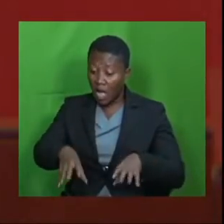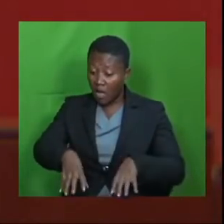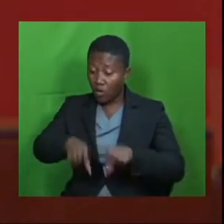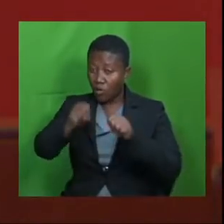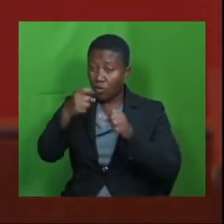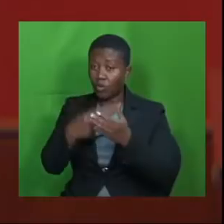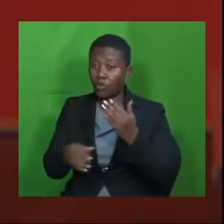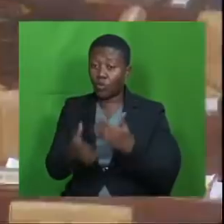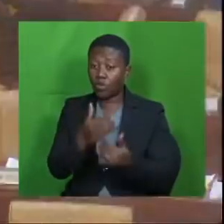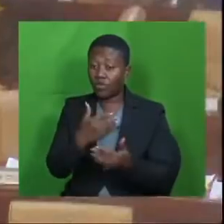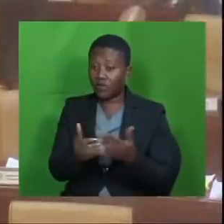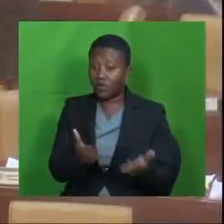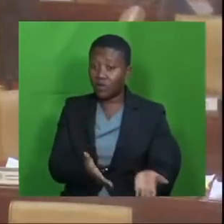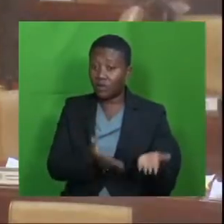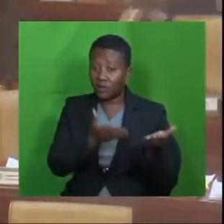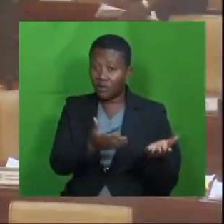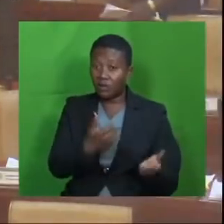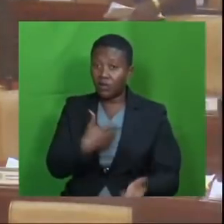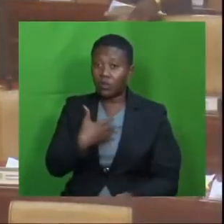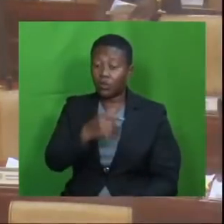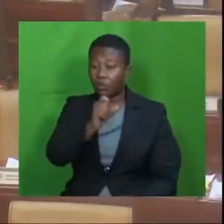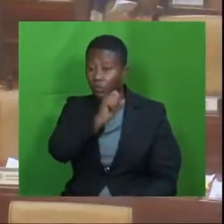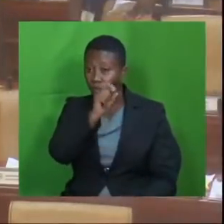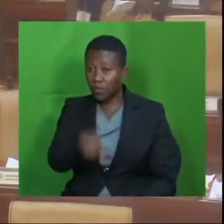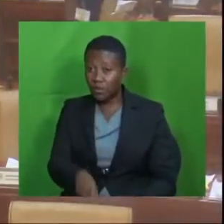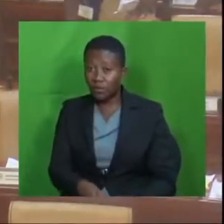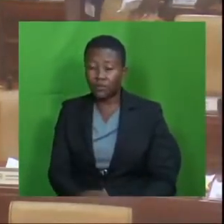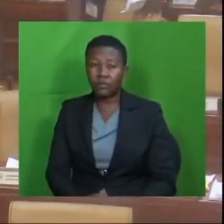I proceed to put the question.